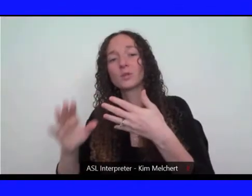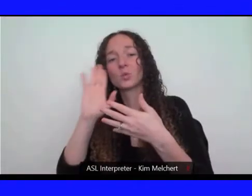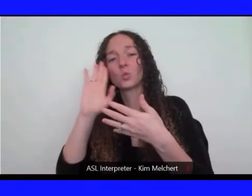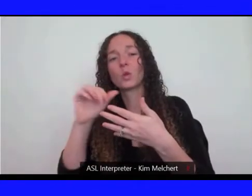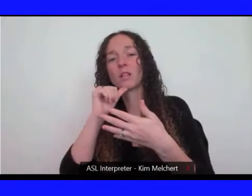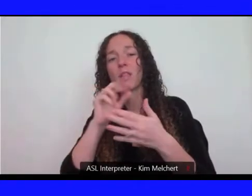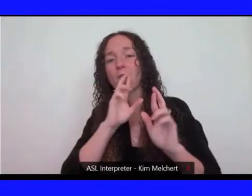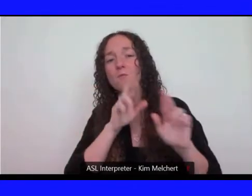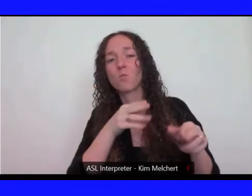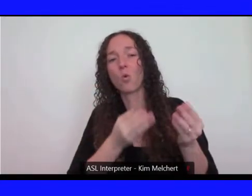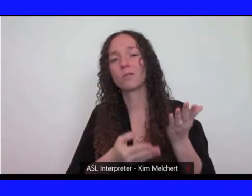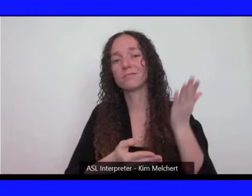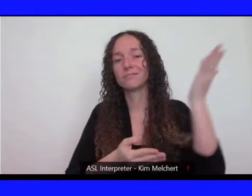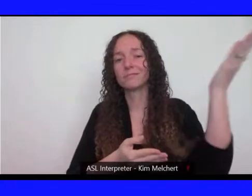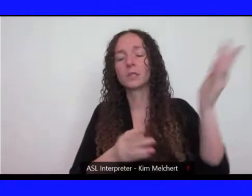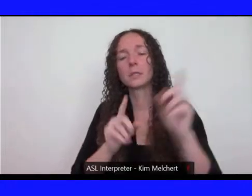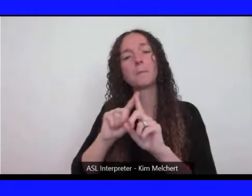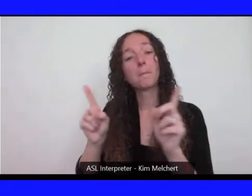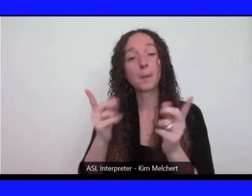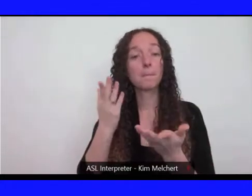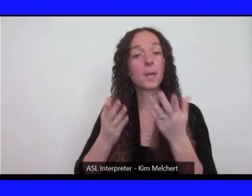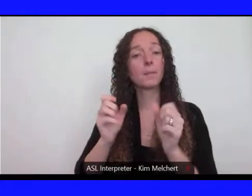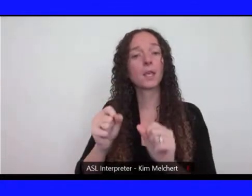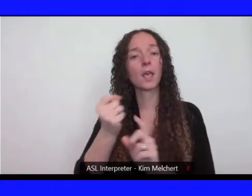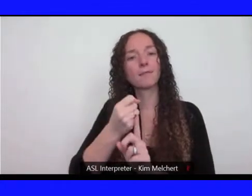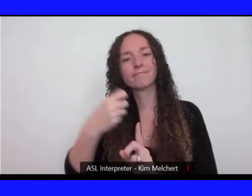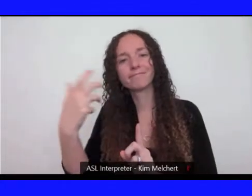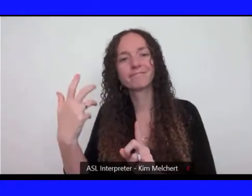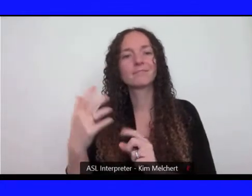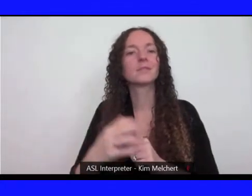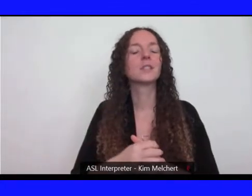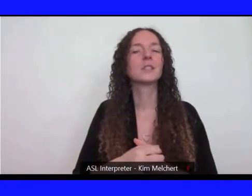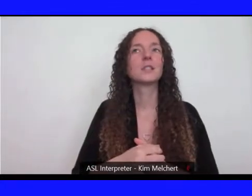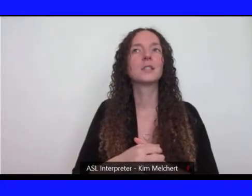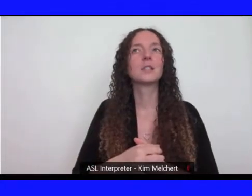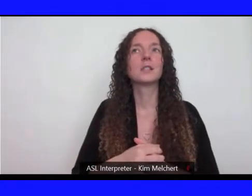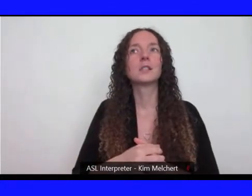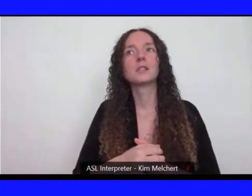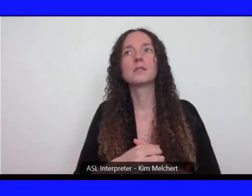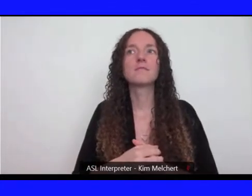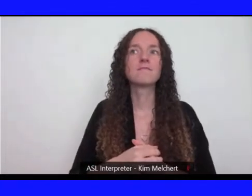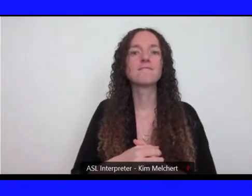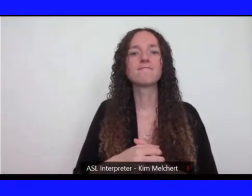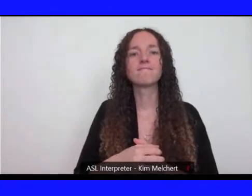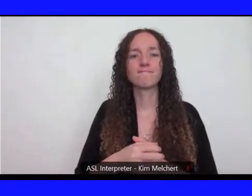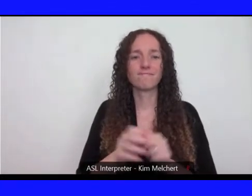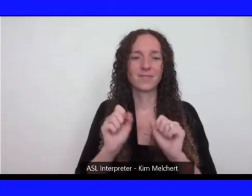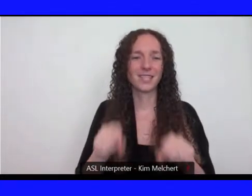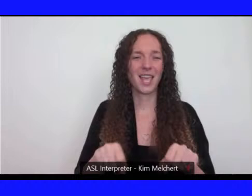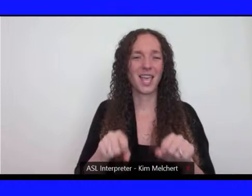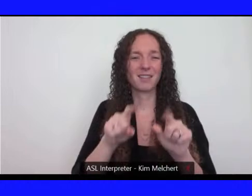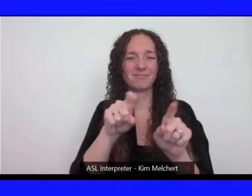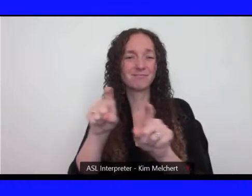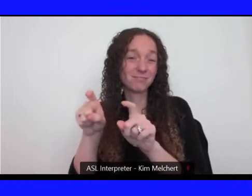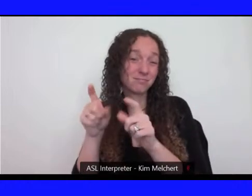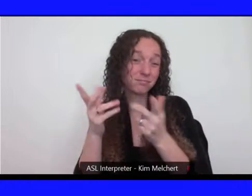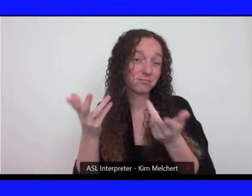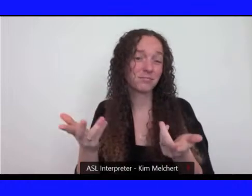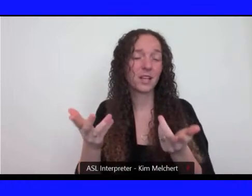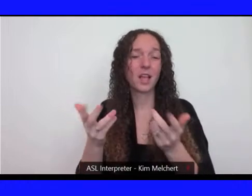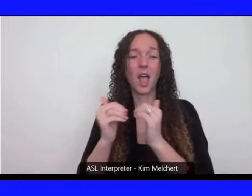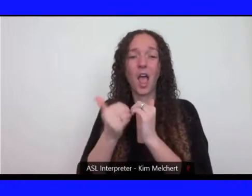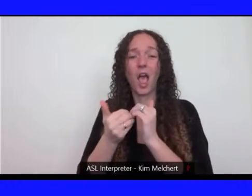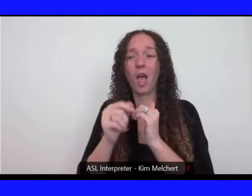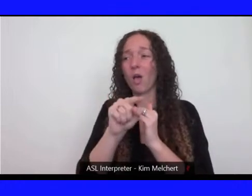66.4%. We don't have information, it's unknown. Maybe because data is not available, but also we don't know if it is because people didn't want to fill it